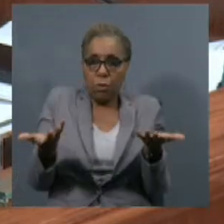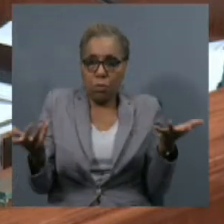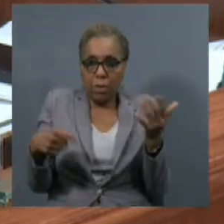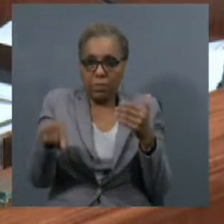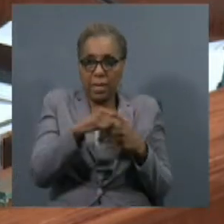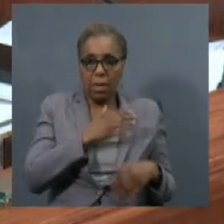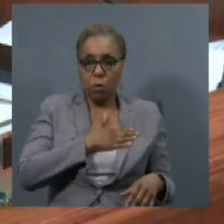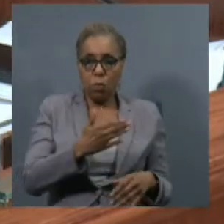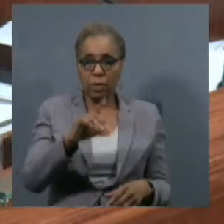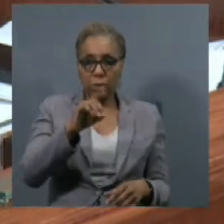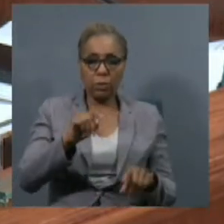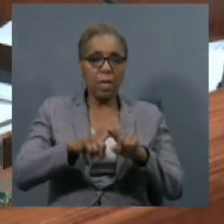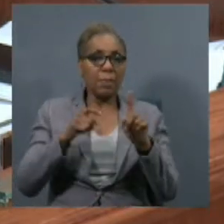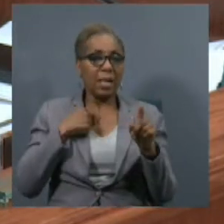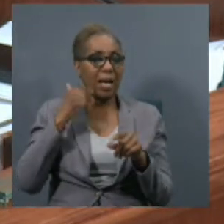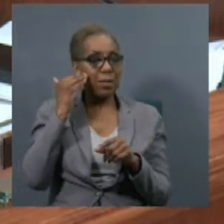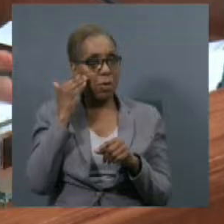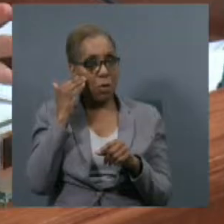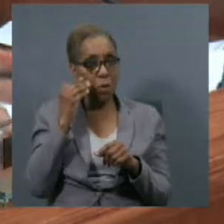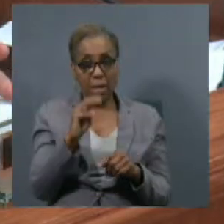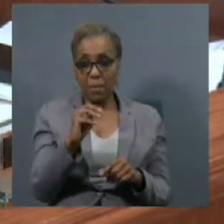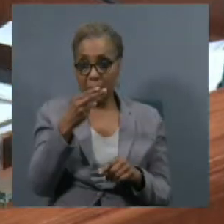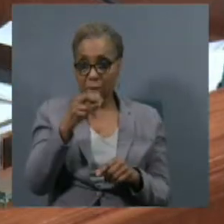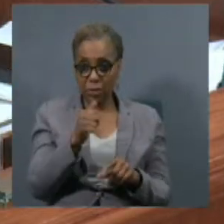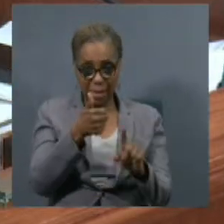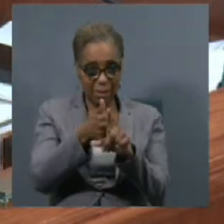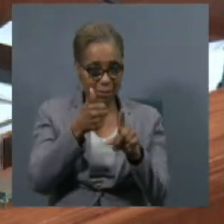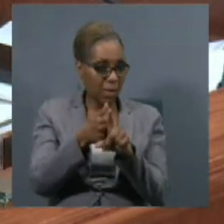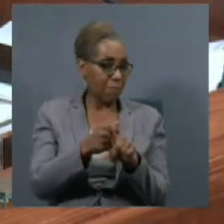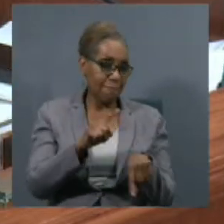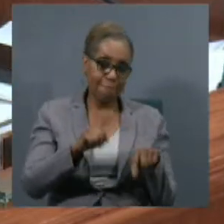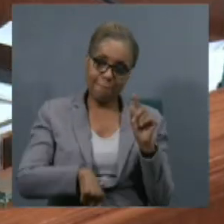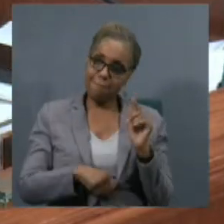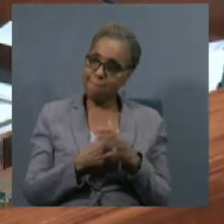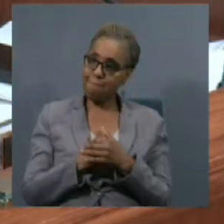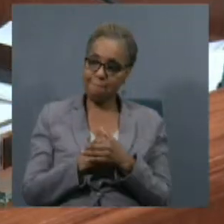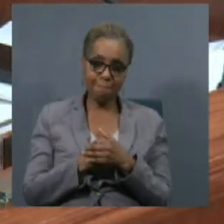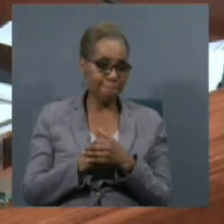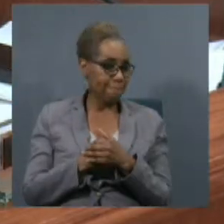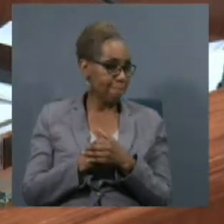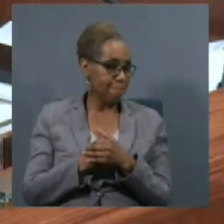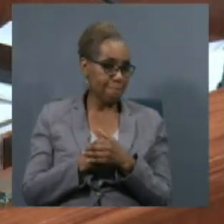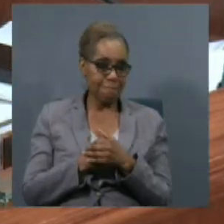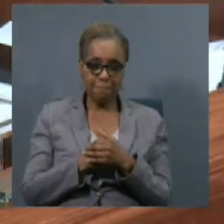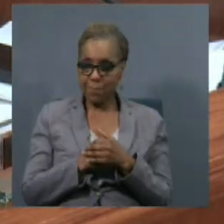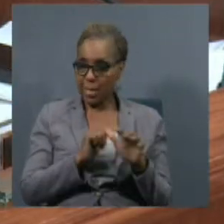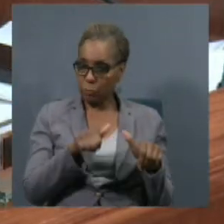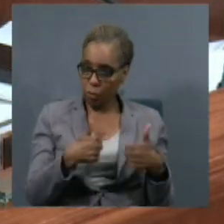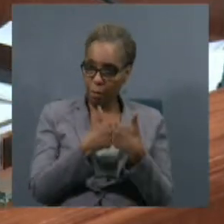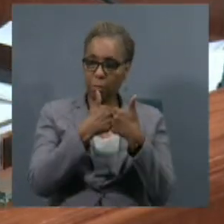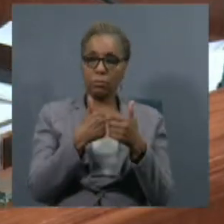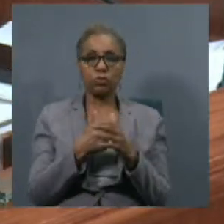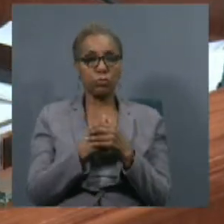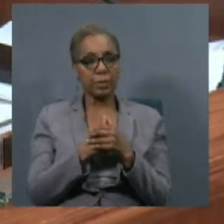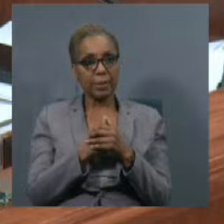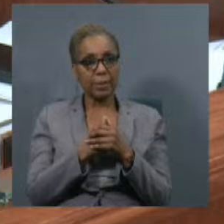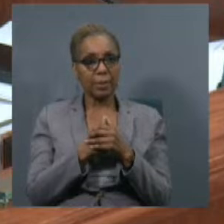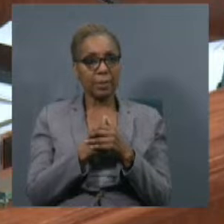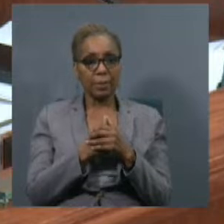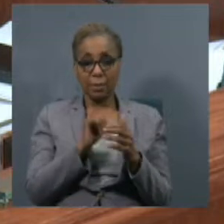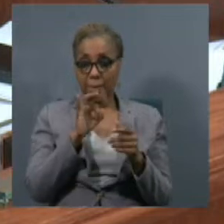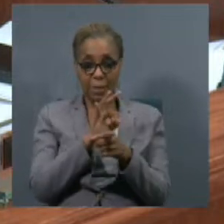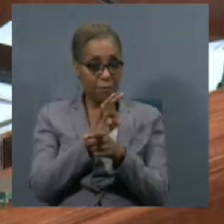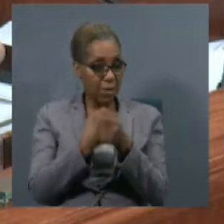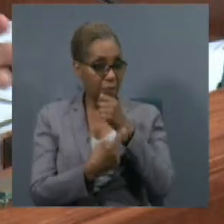to do. I know that MHA is not in a position to do any kind of challenge about if